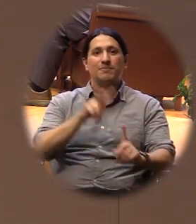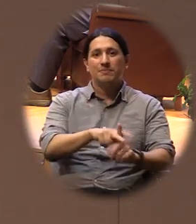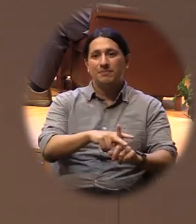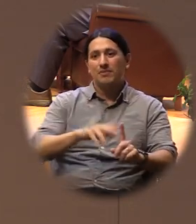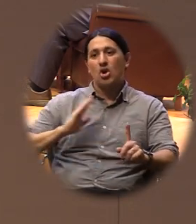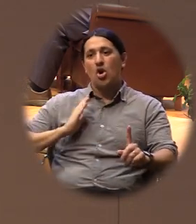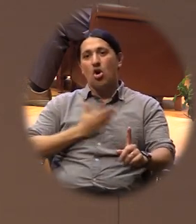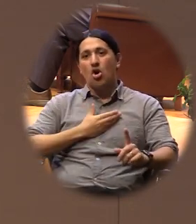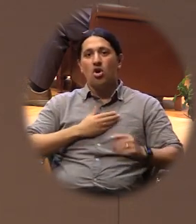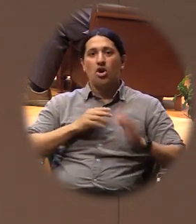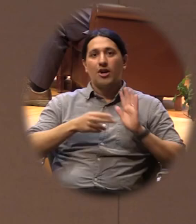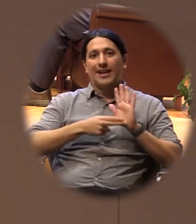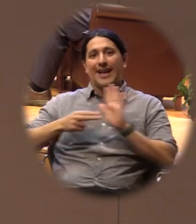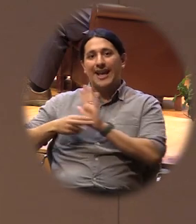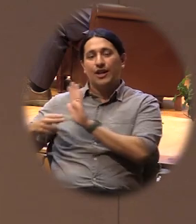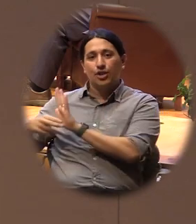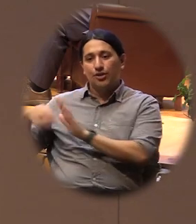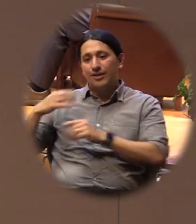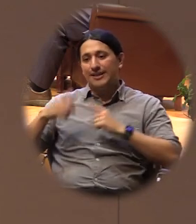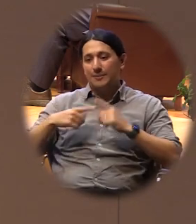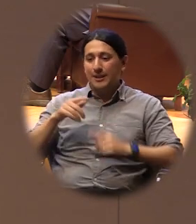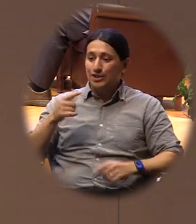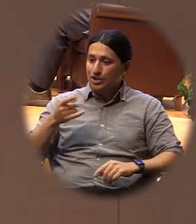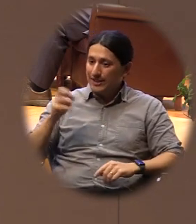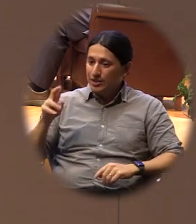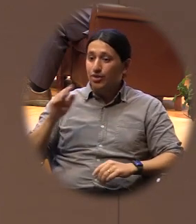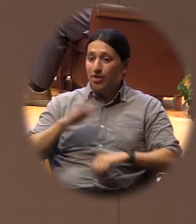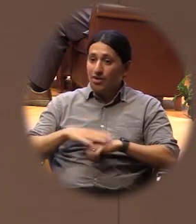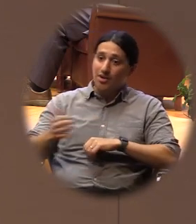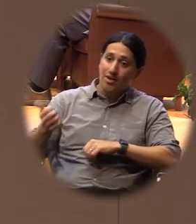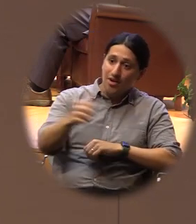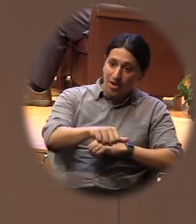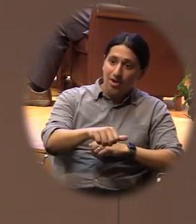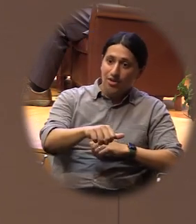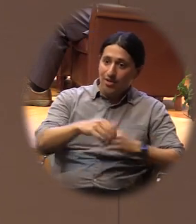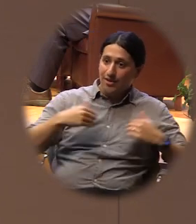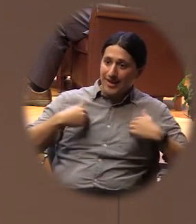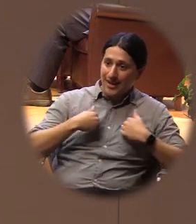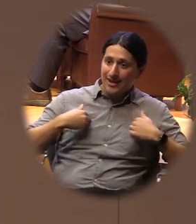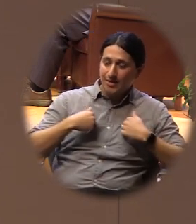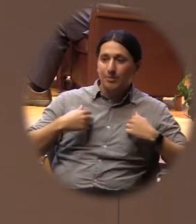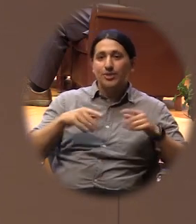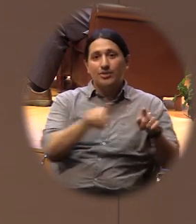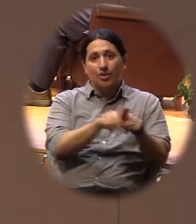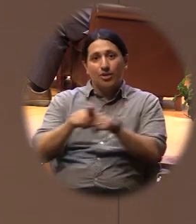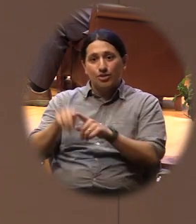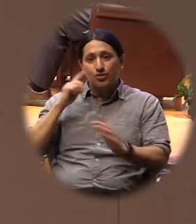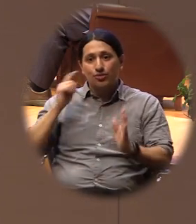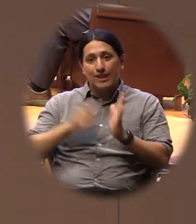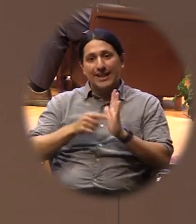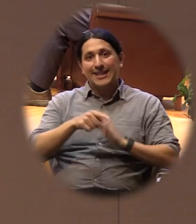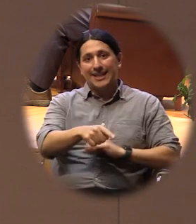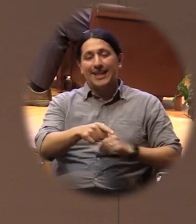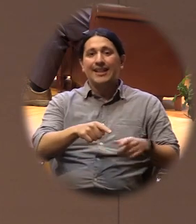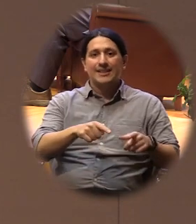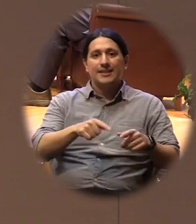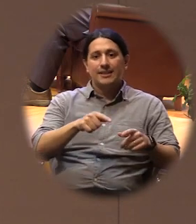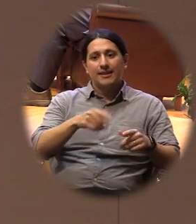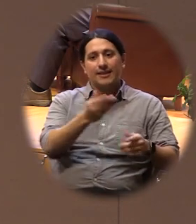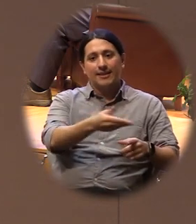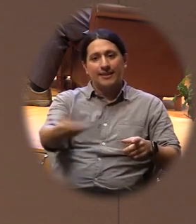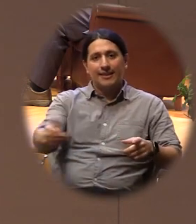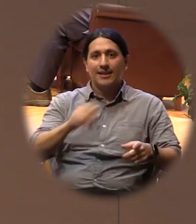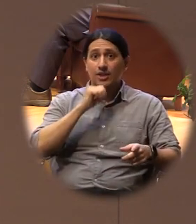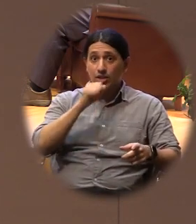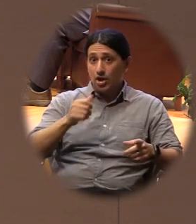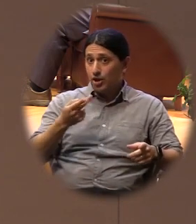gender onto other creatures, and also the recognition that creatures that are not human have